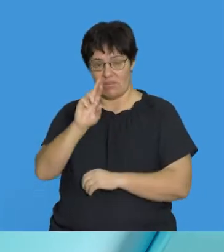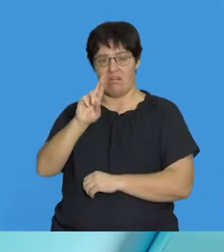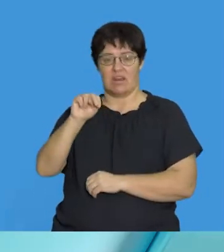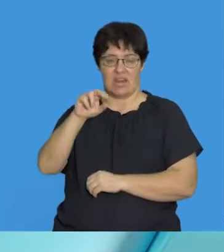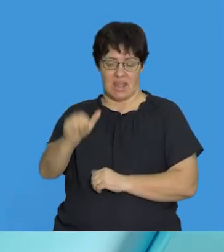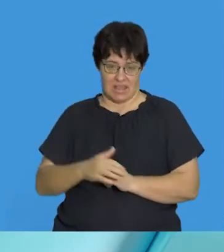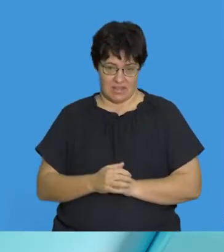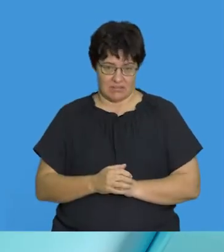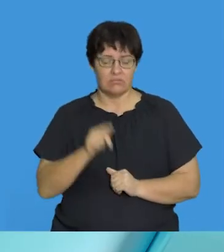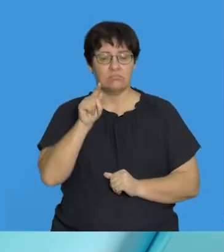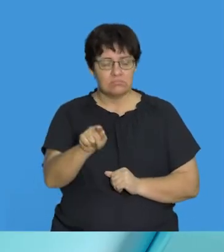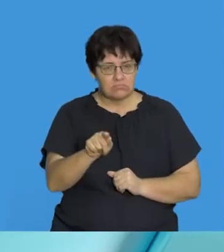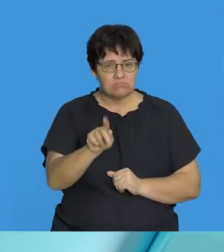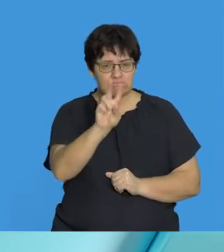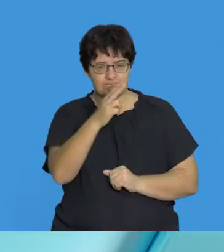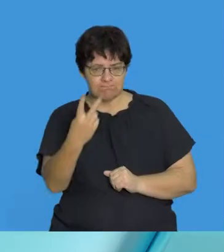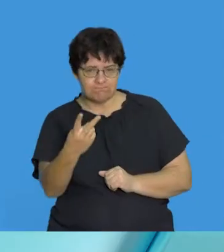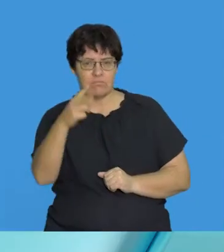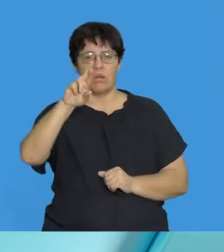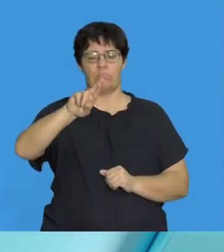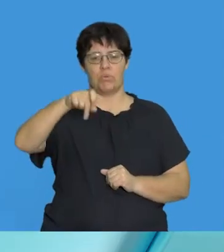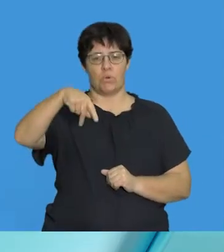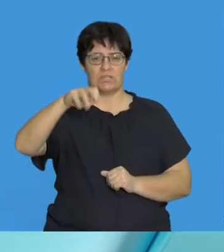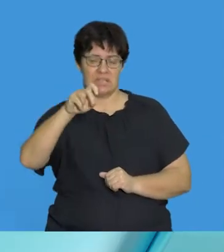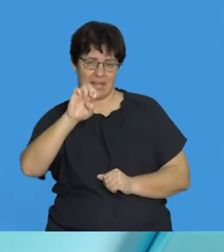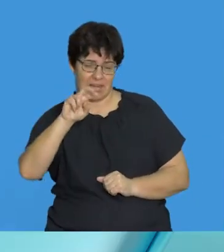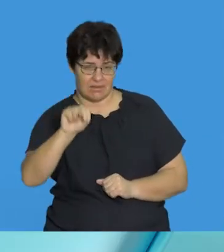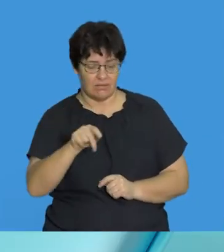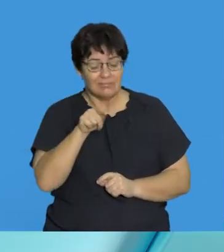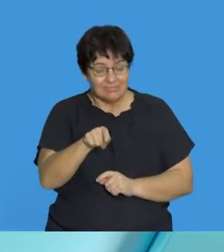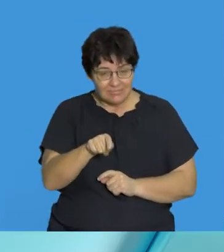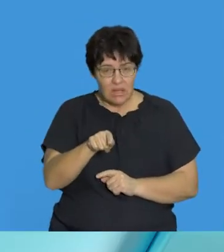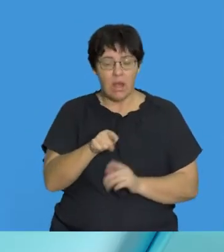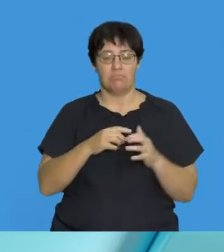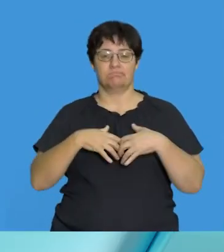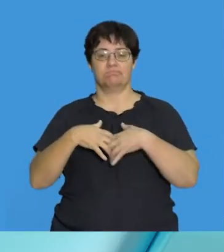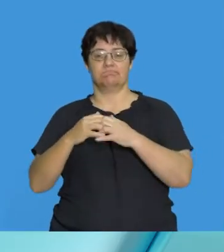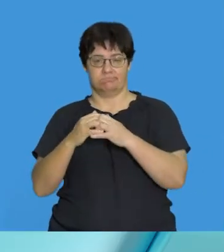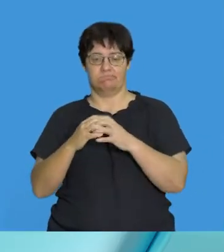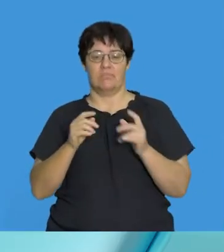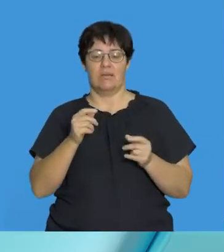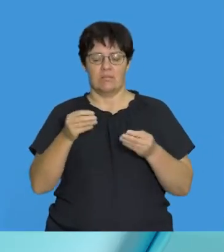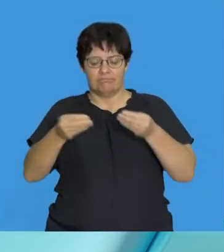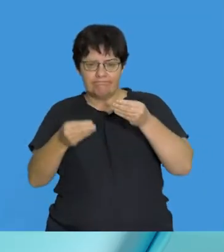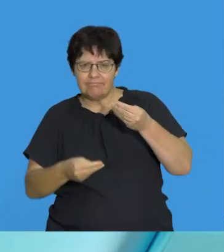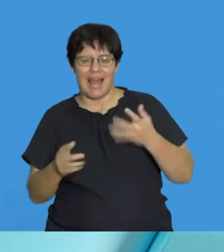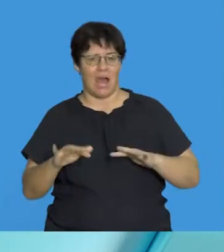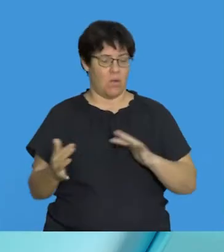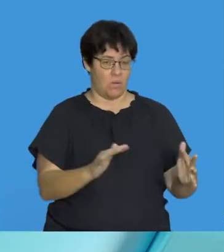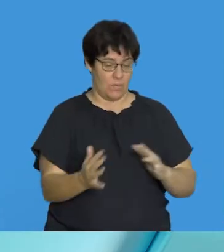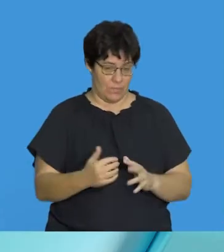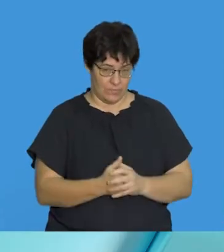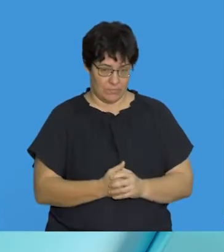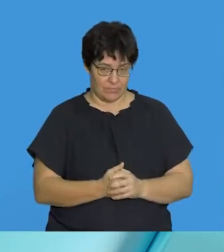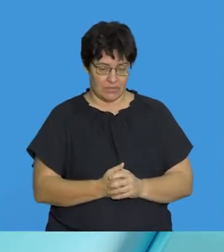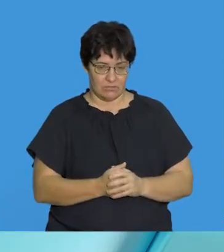at how RNA translates to proteins, and we're going to look at how that protein actually is constructed and made up. So let's get straight into